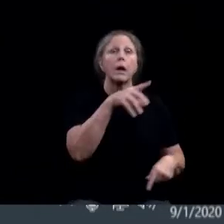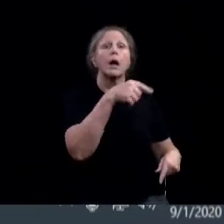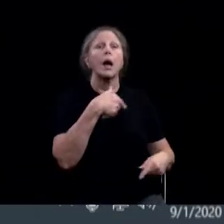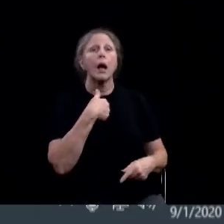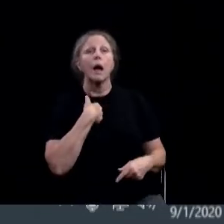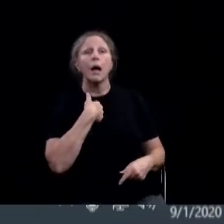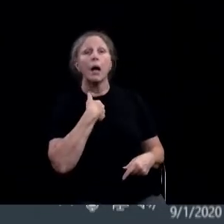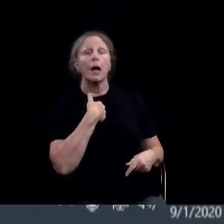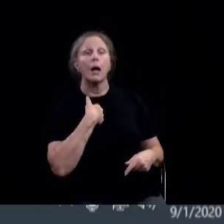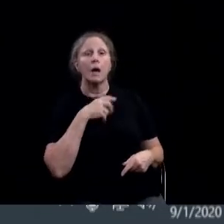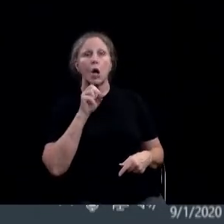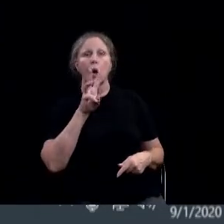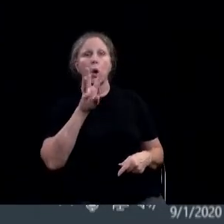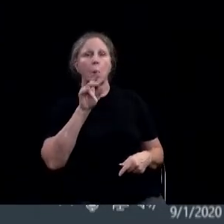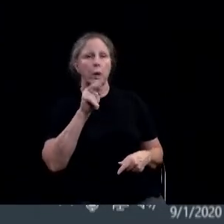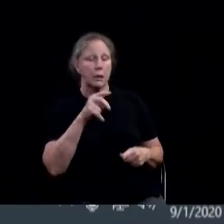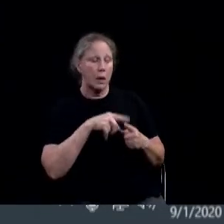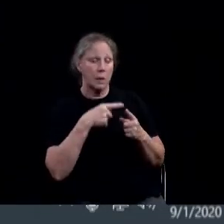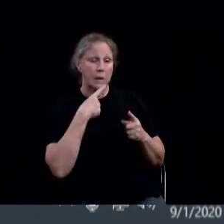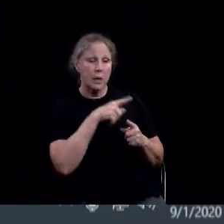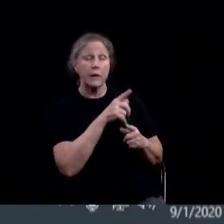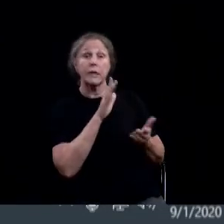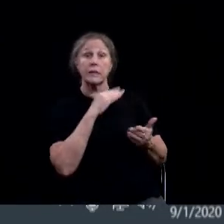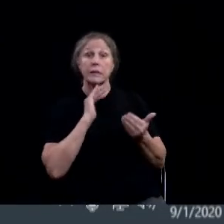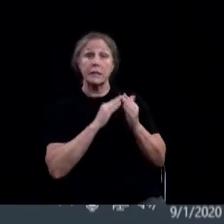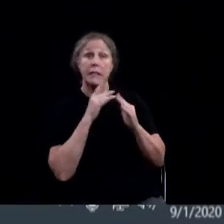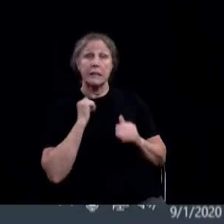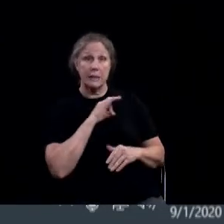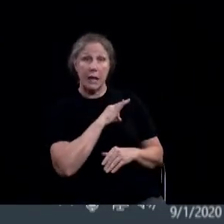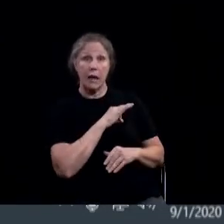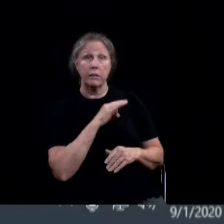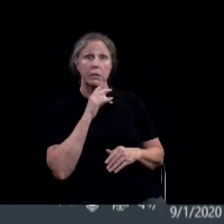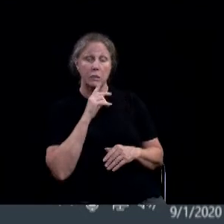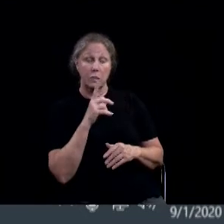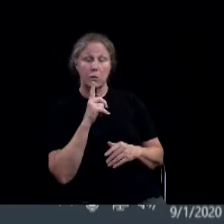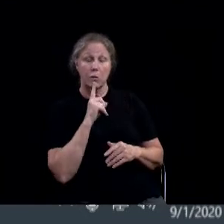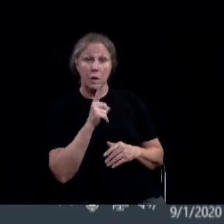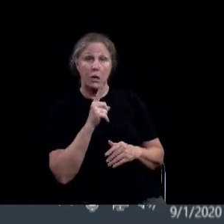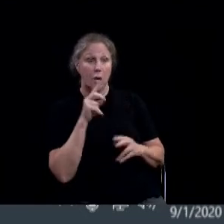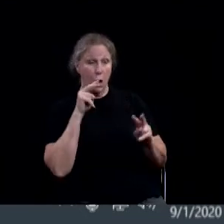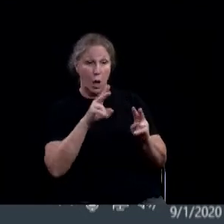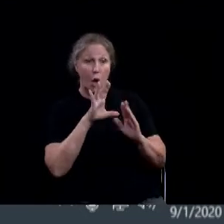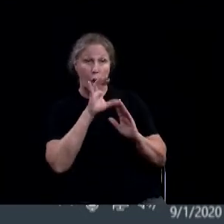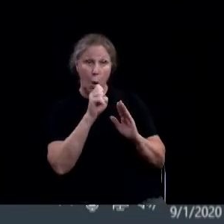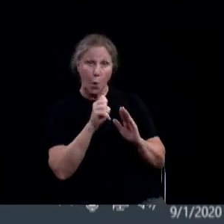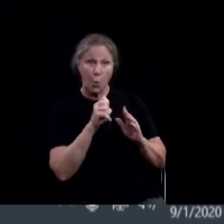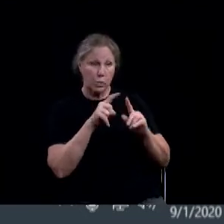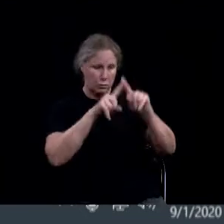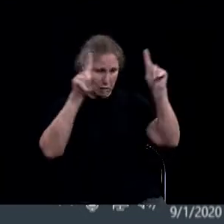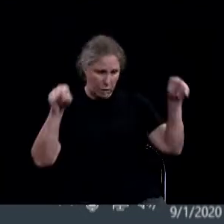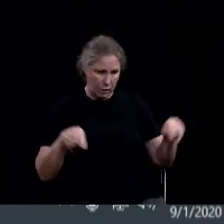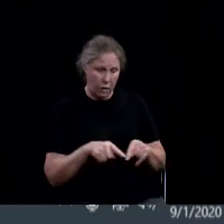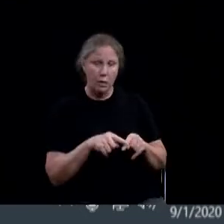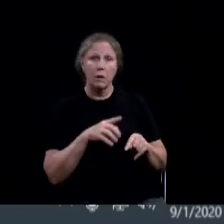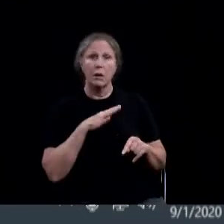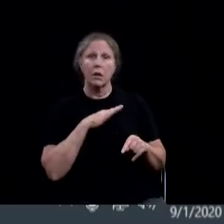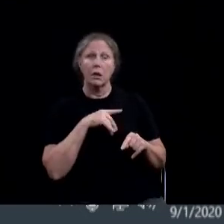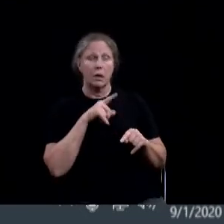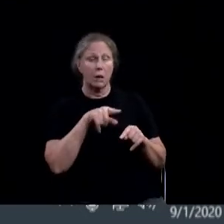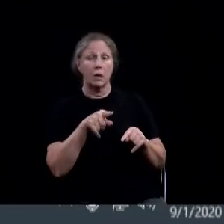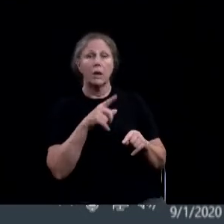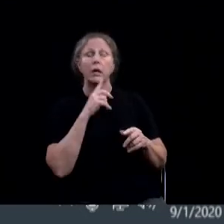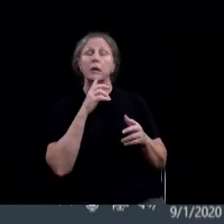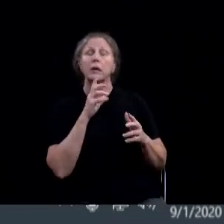and city staff has taken steps when you look at our COVID dashboard and now our code enforcement dashboard to make really